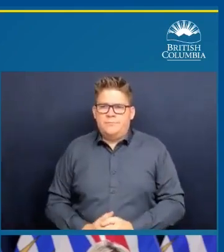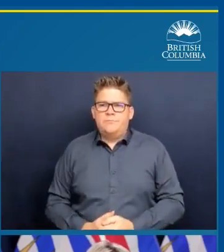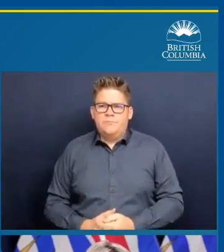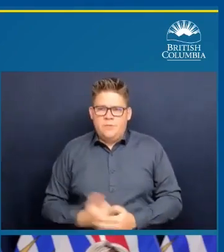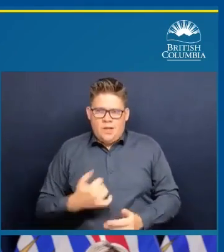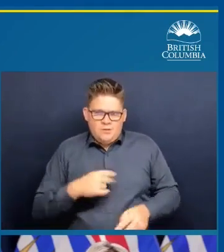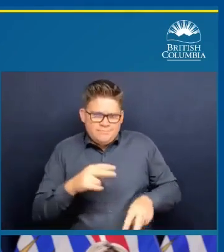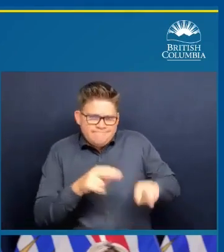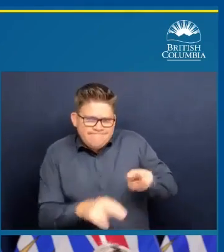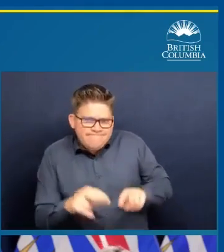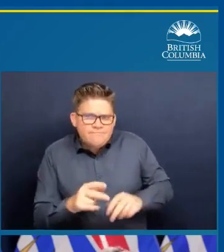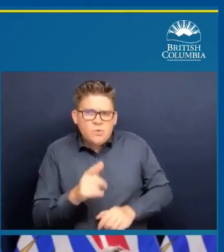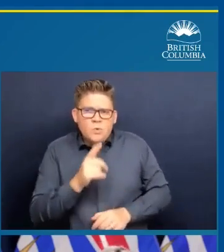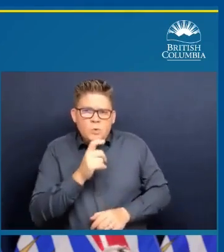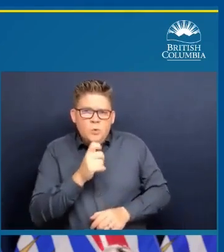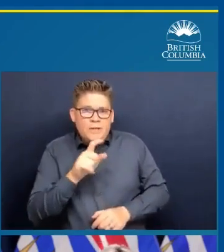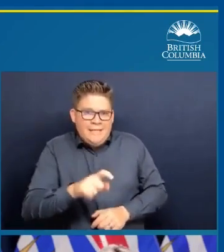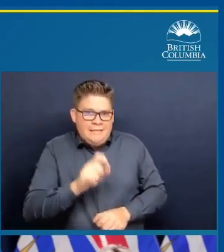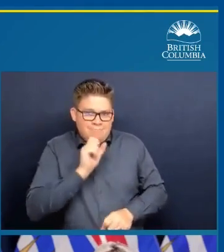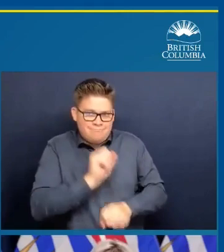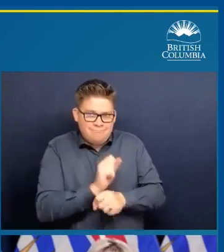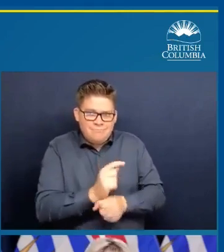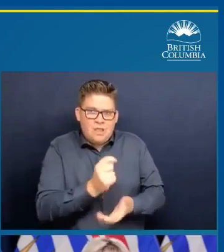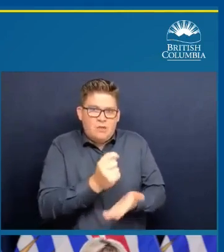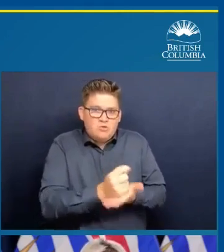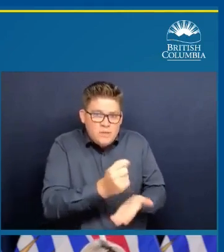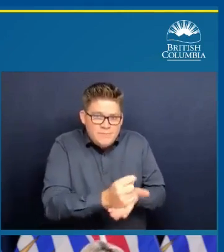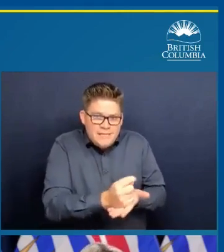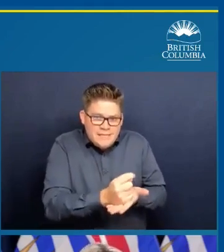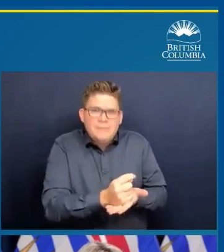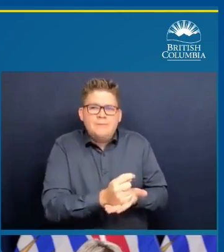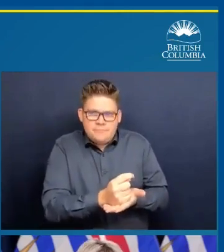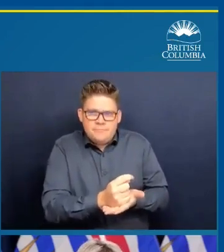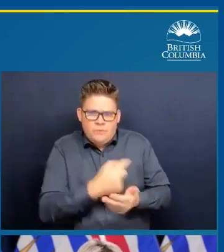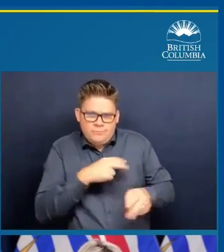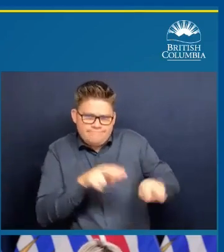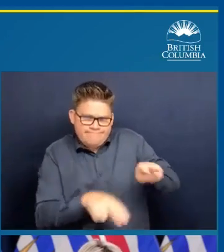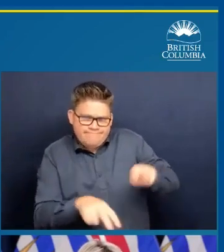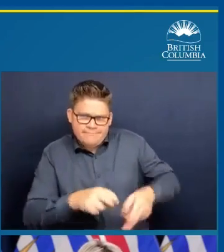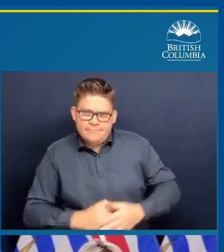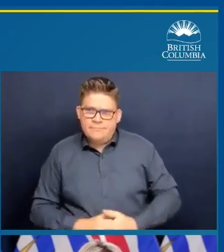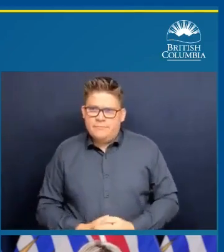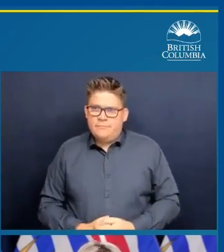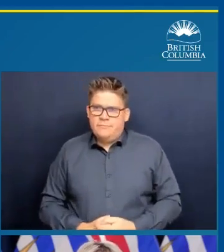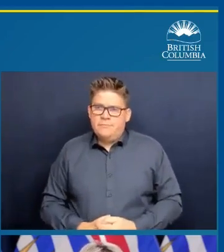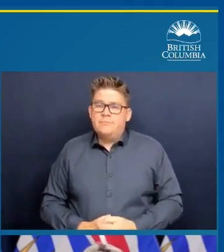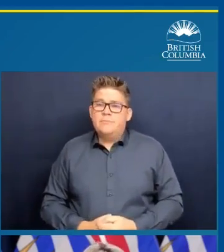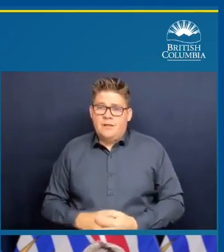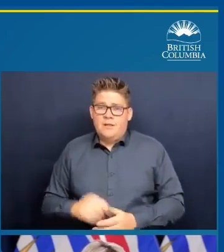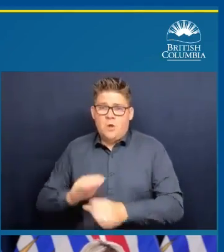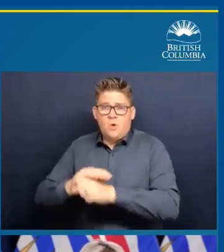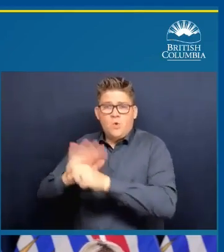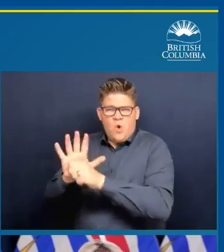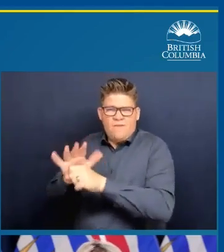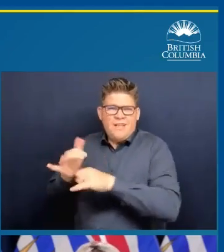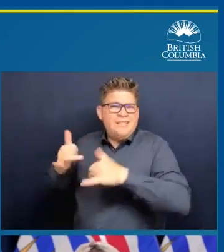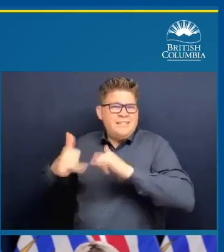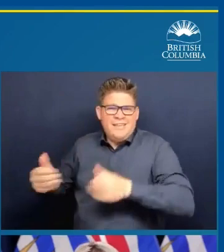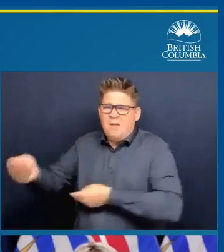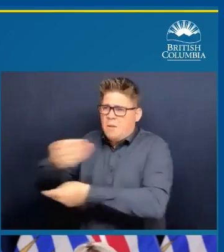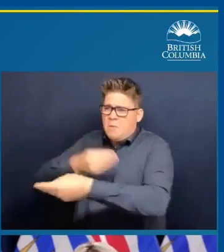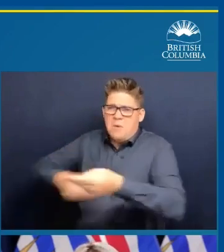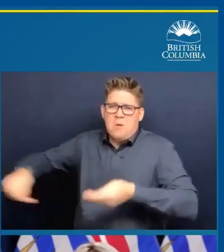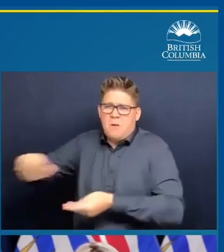severe illness. And so that's not a reflection of the amount of transmission that's happening in our community. But what is important